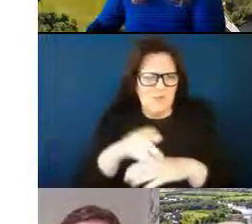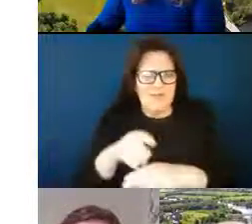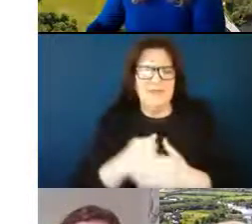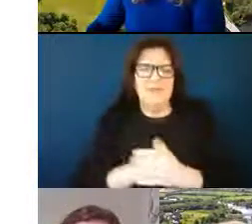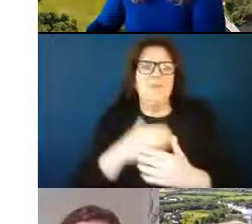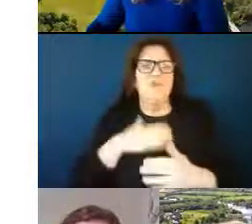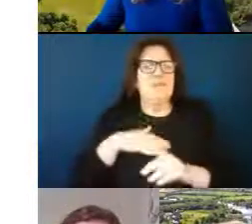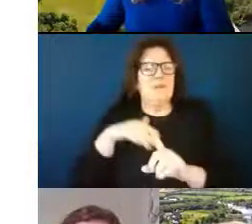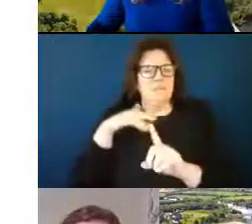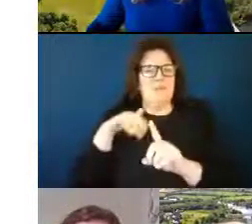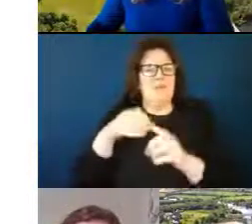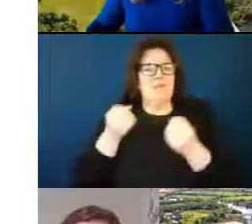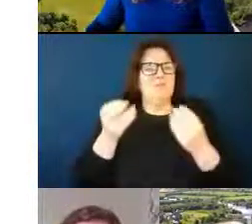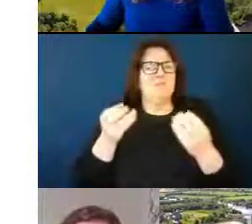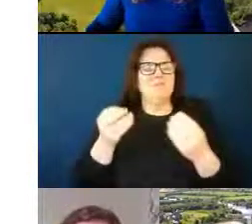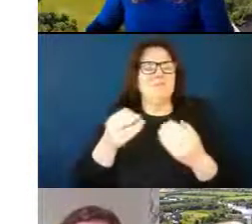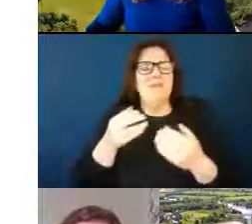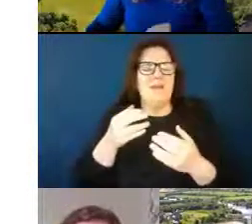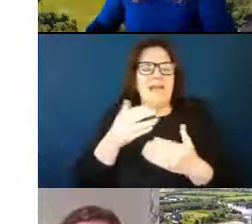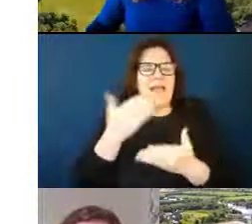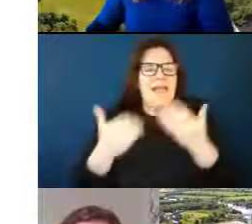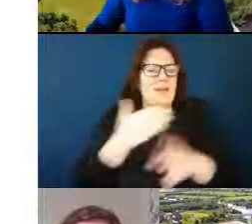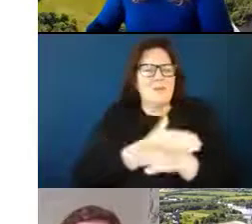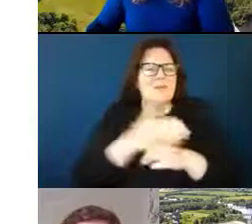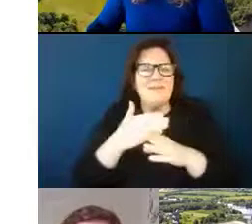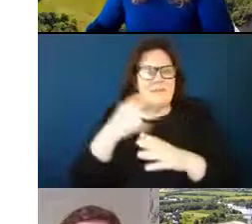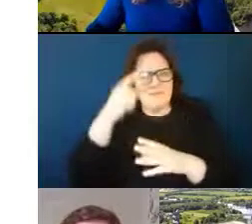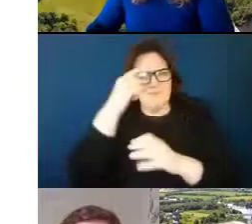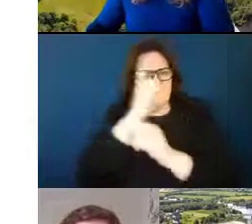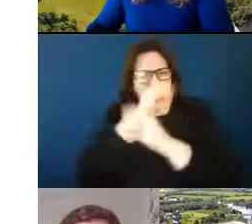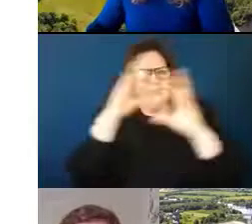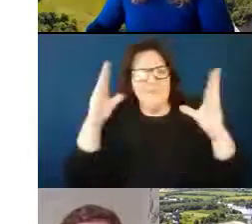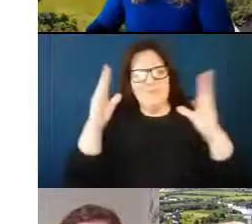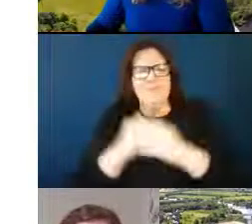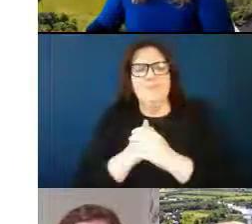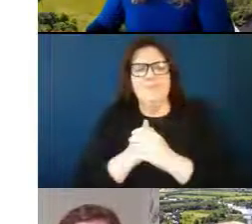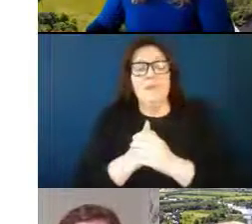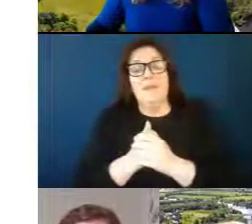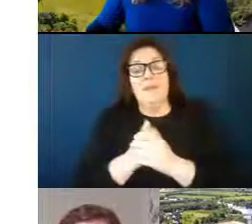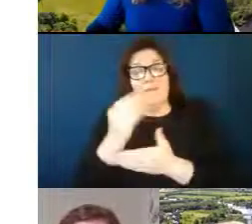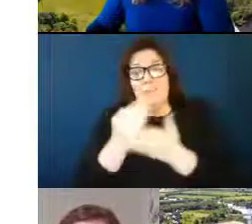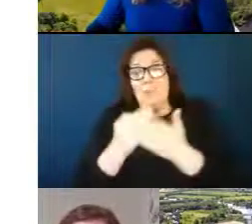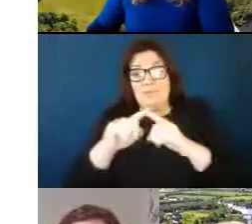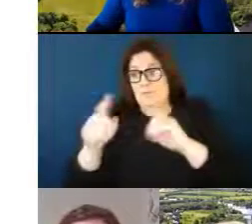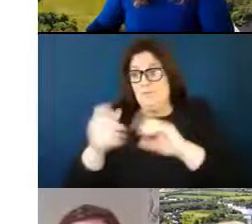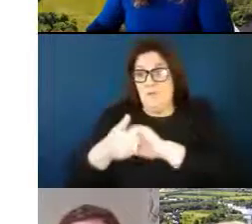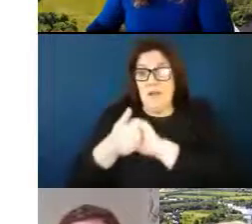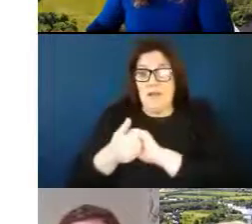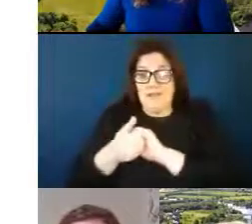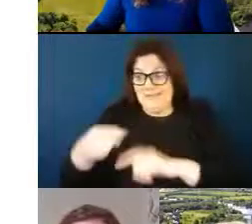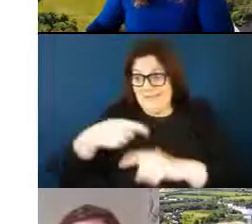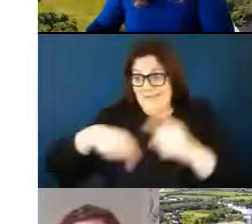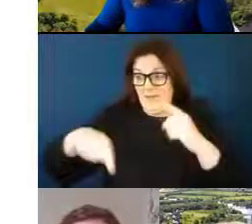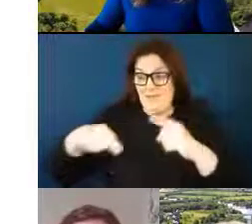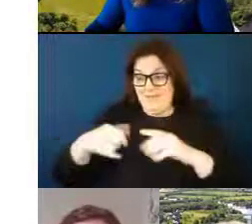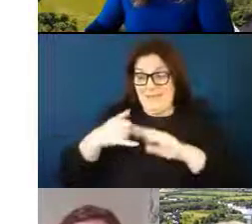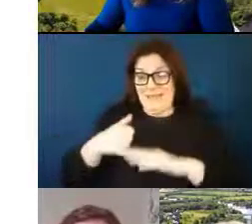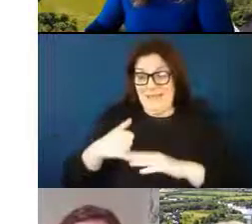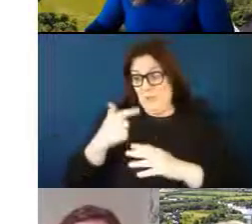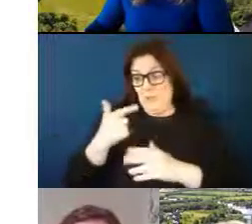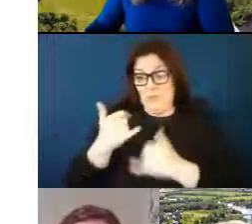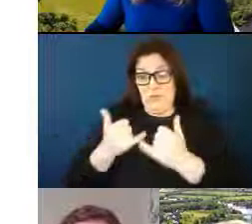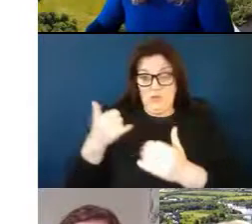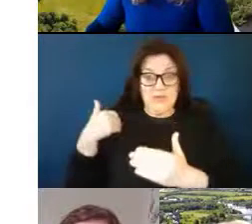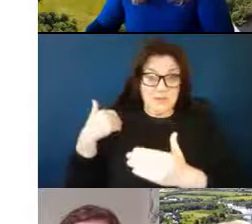a little bit of insight into how all of this began, a number of colleagues here at the University of Limerick over the last 2